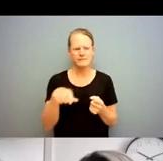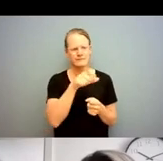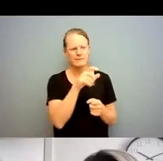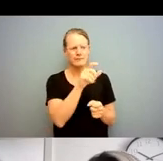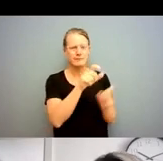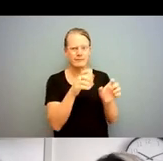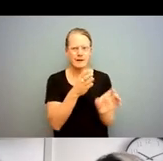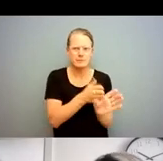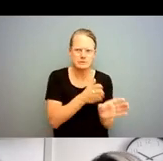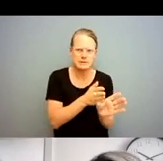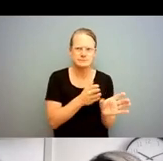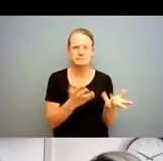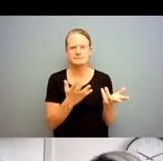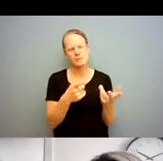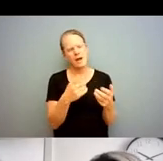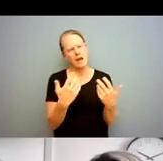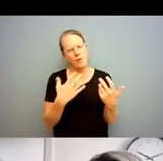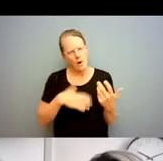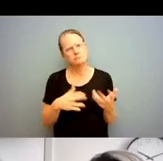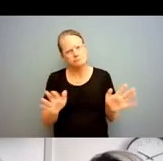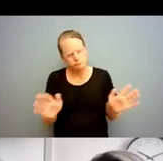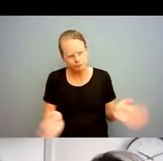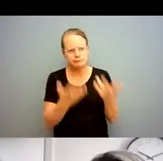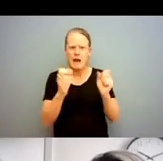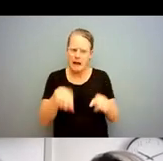can have a chance to make it in life.